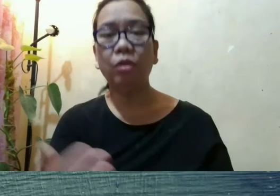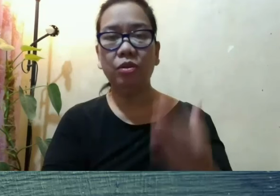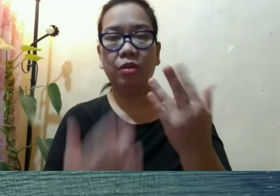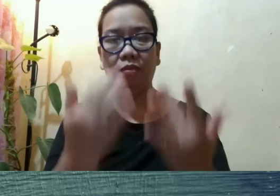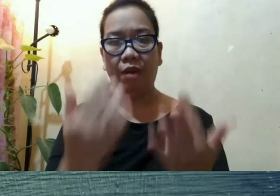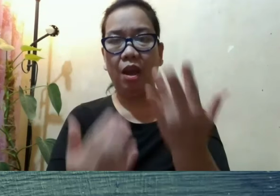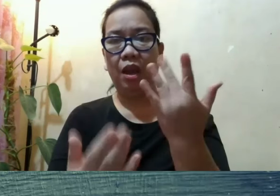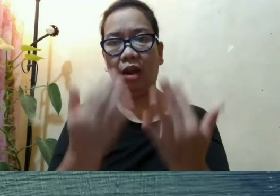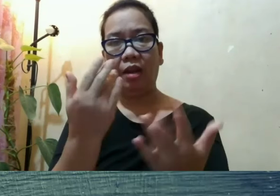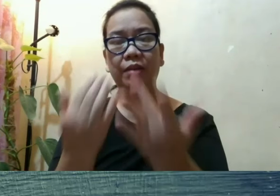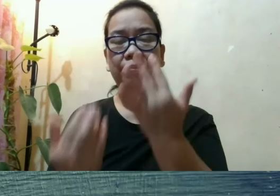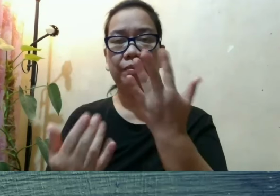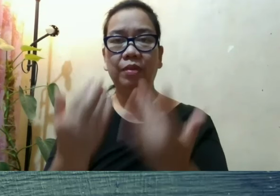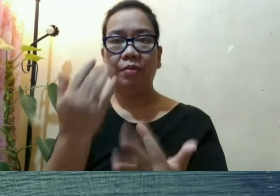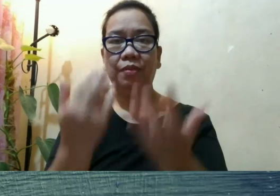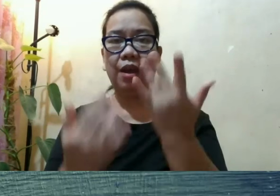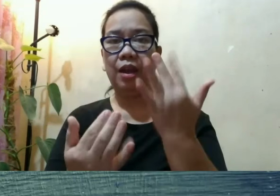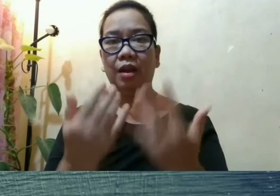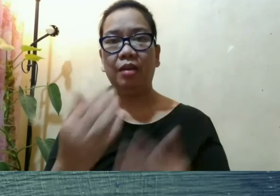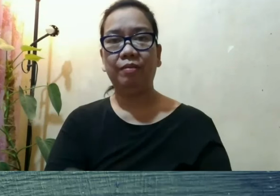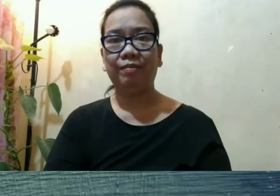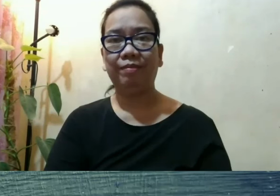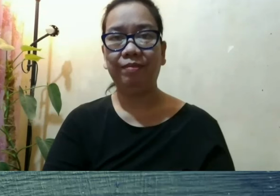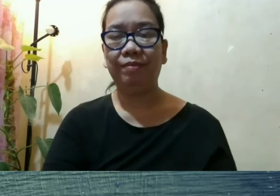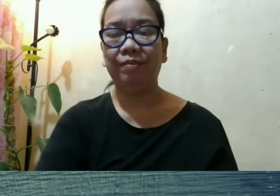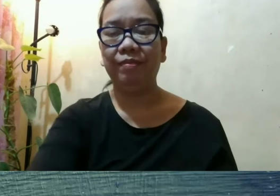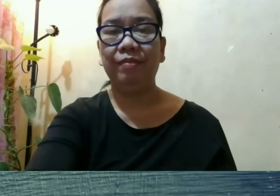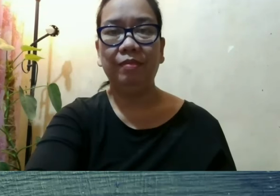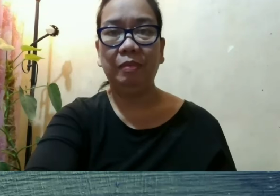And also the fire. Fire.